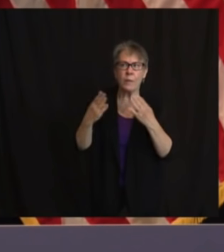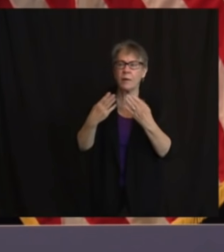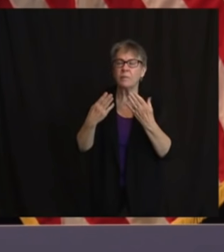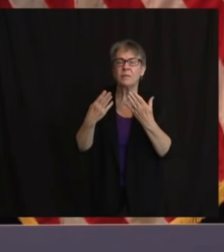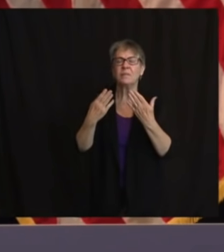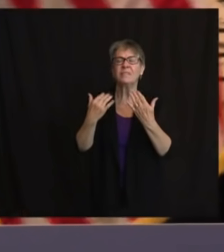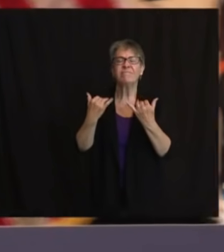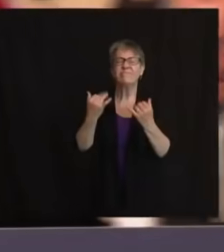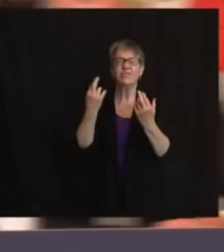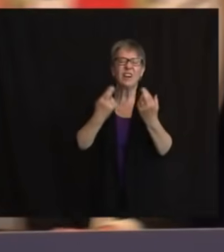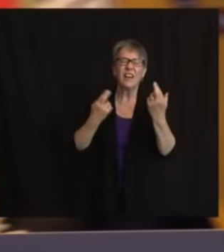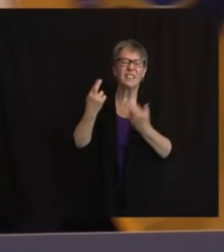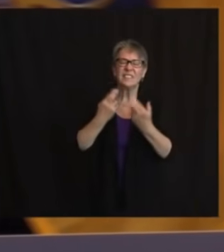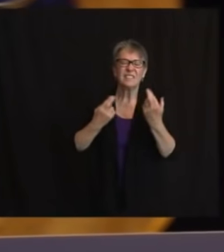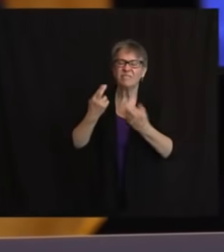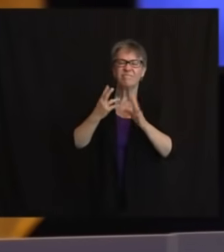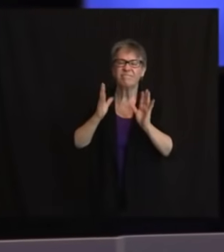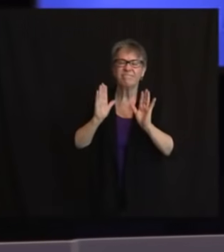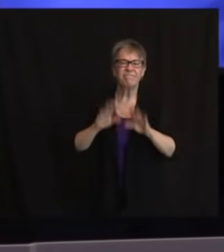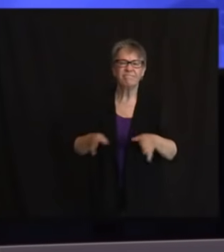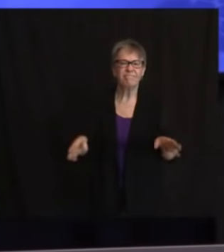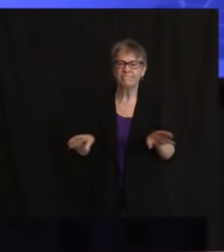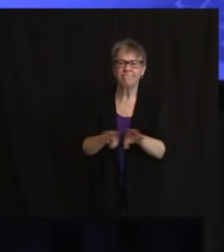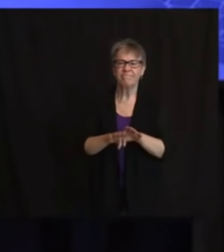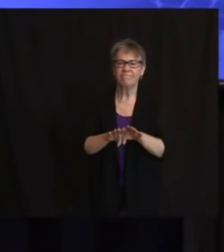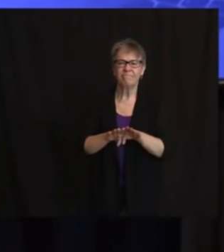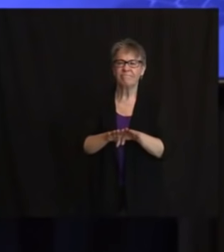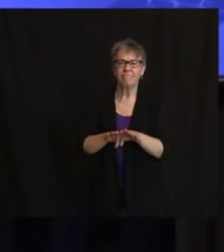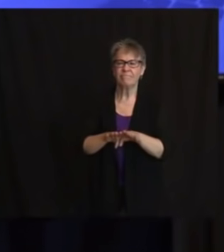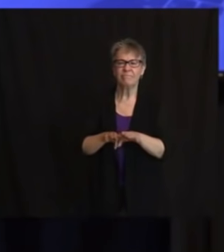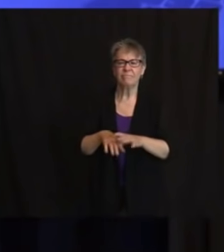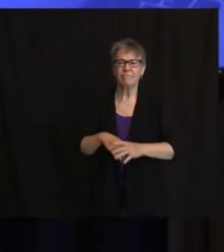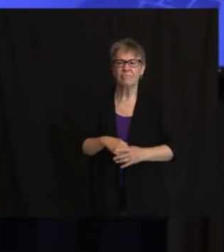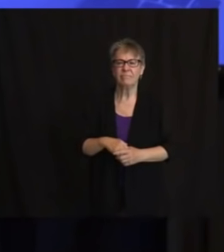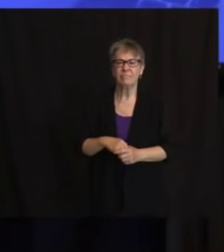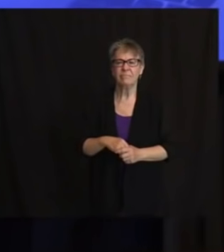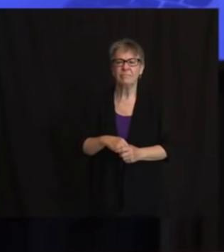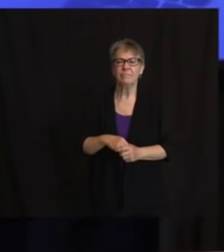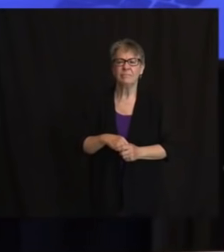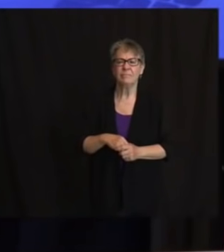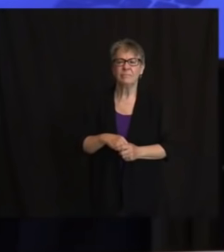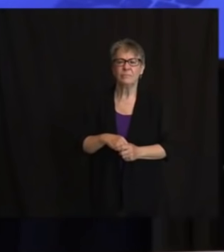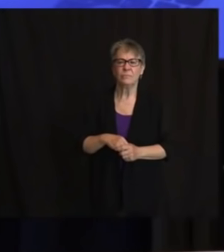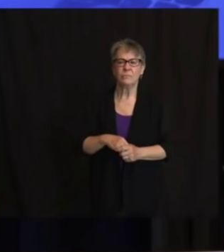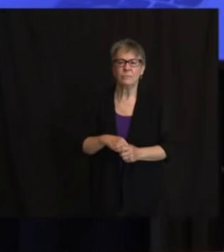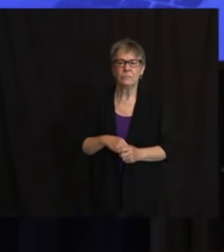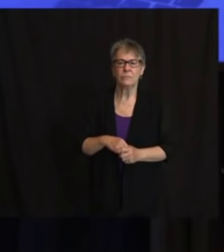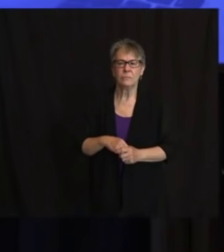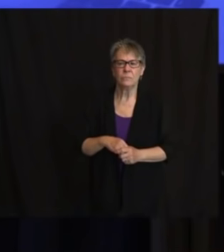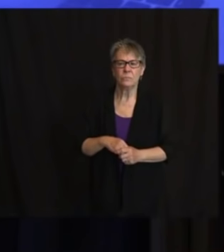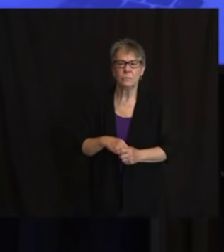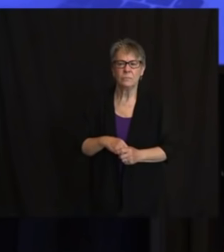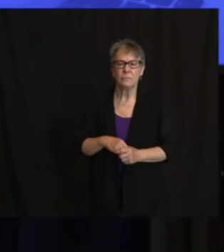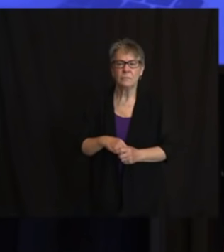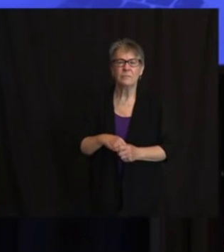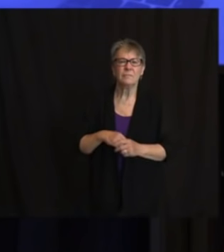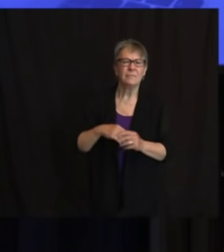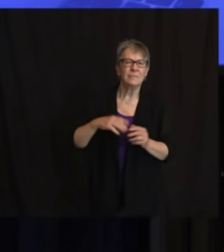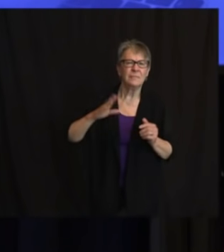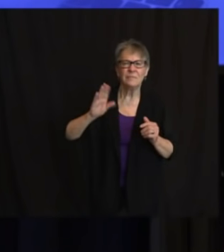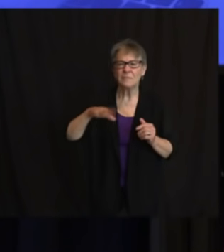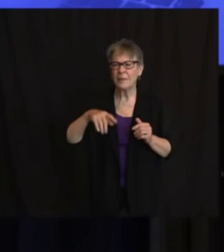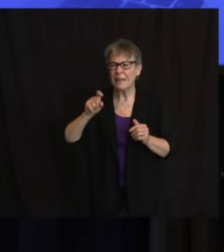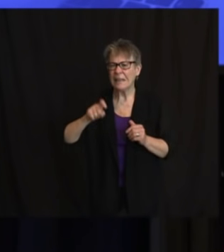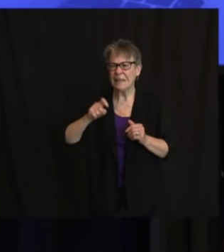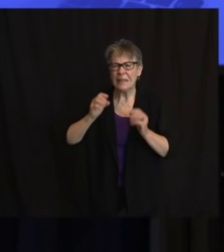Microphone? I think the governor's correct. I think we need to get more information on social distancing. I think as they provide the standard or minimum guidelines that we